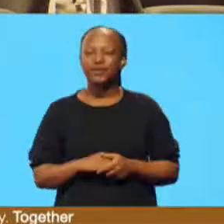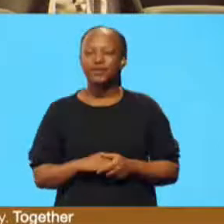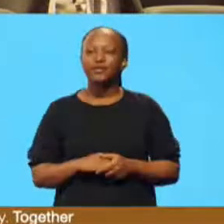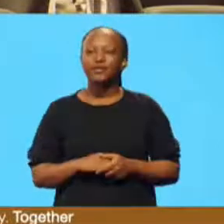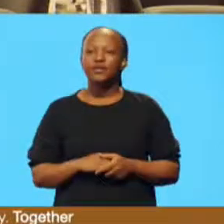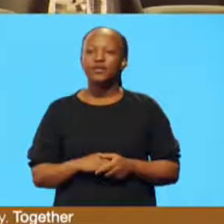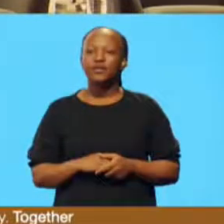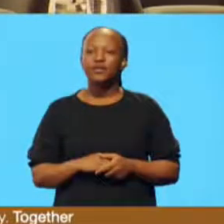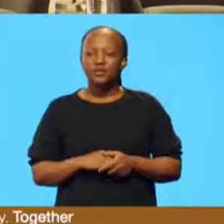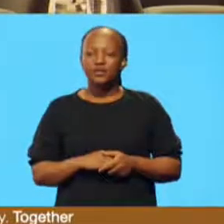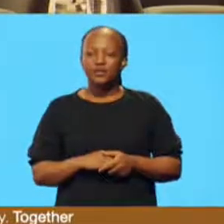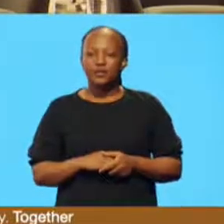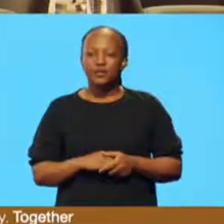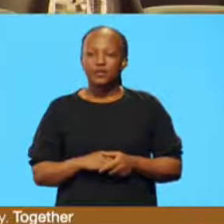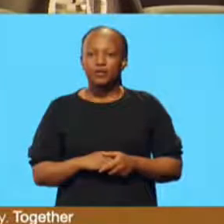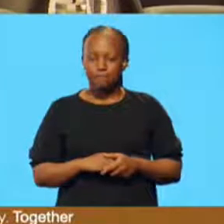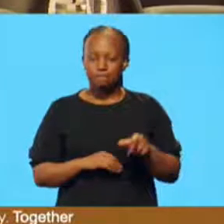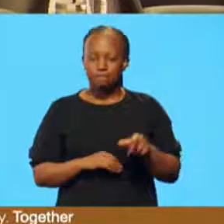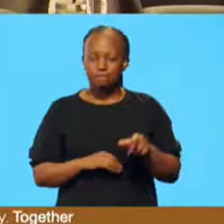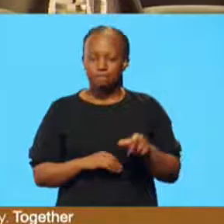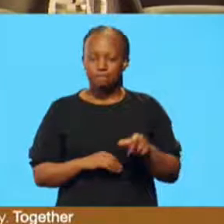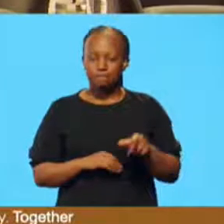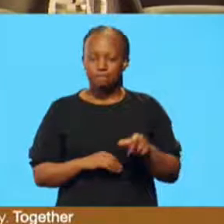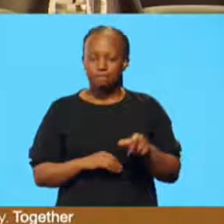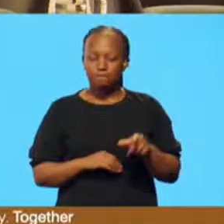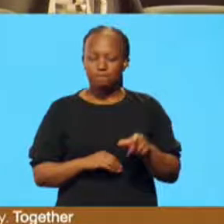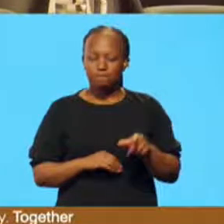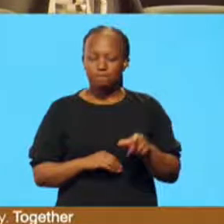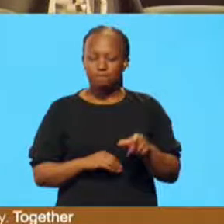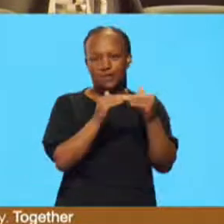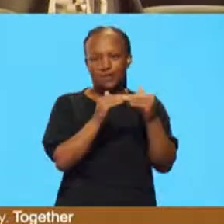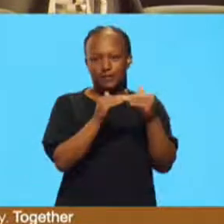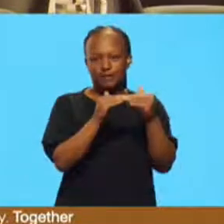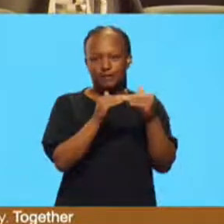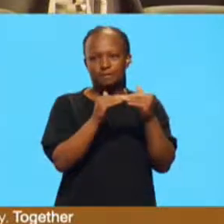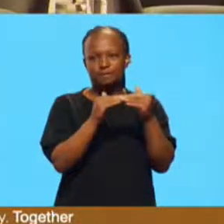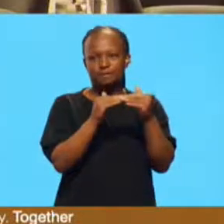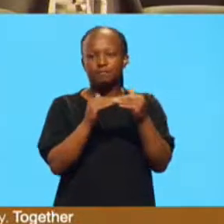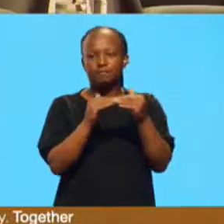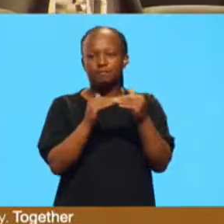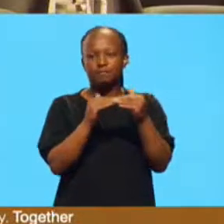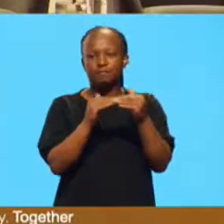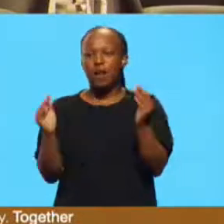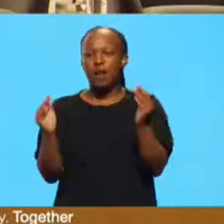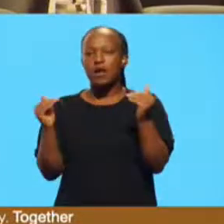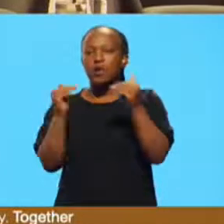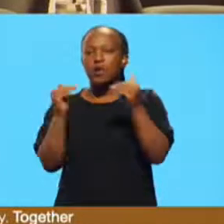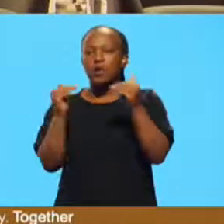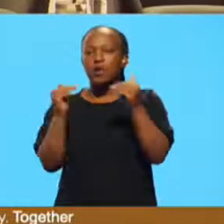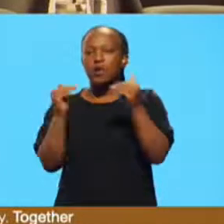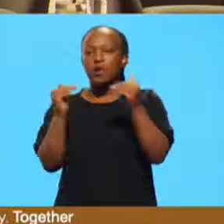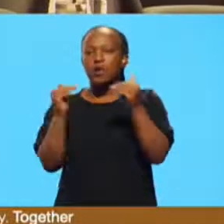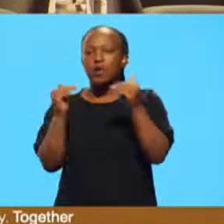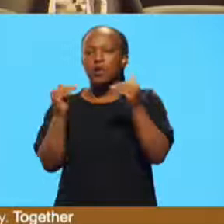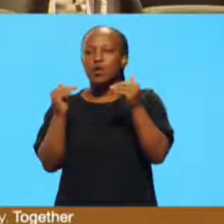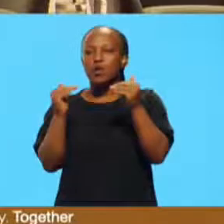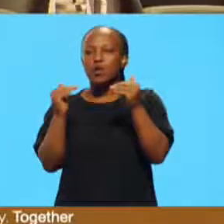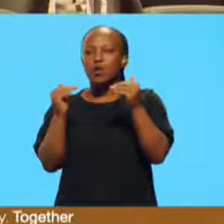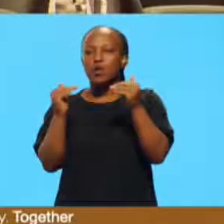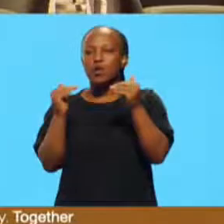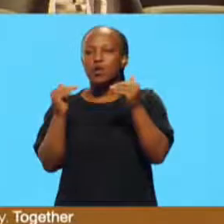and equity. When you look at that picture, equality means, okay, let's make an example